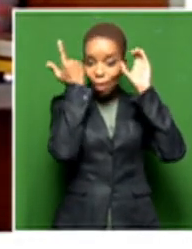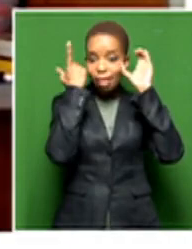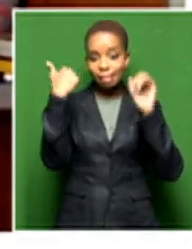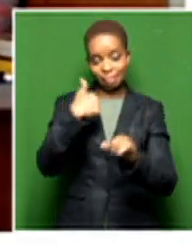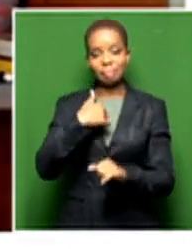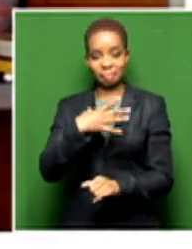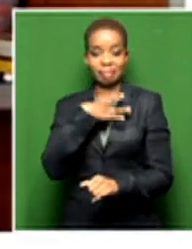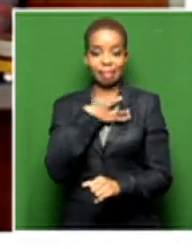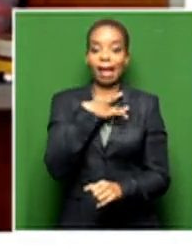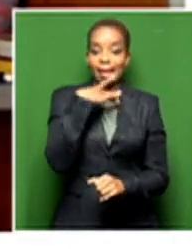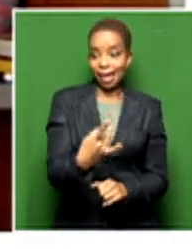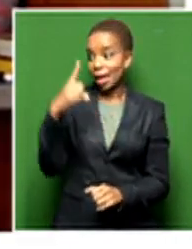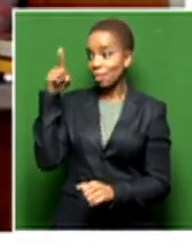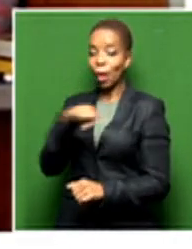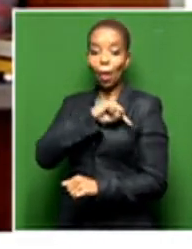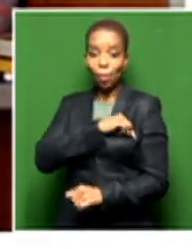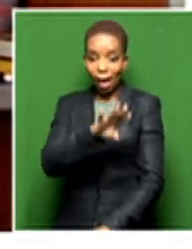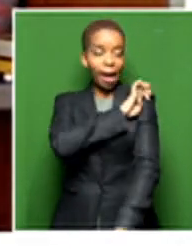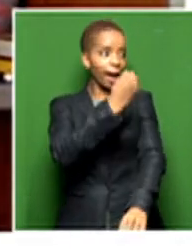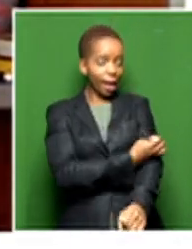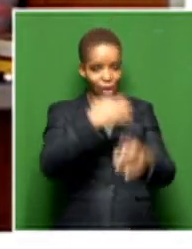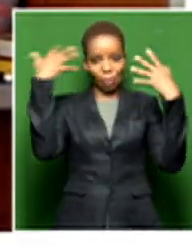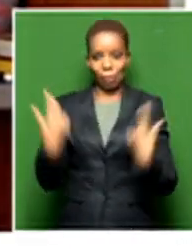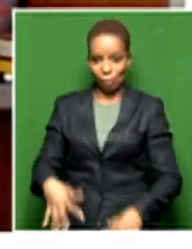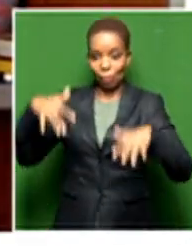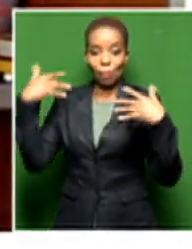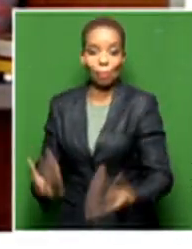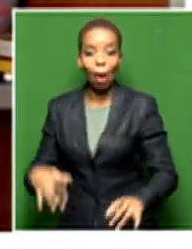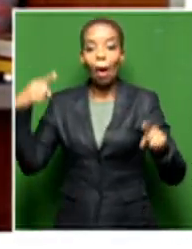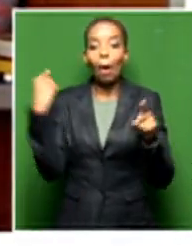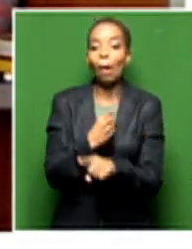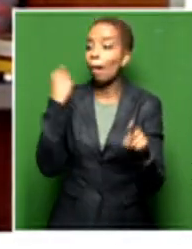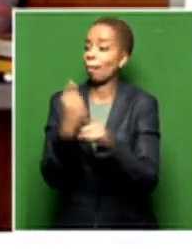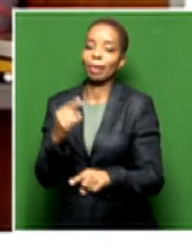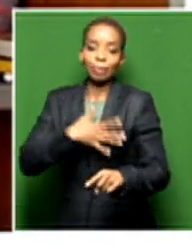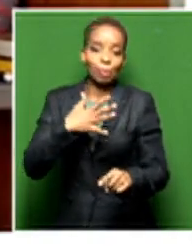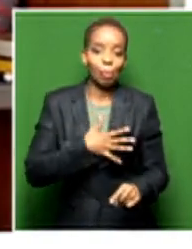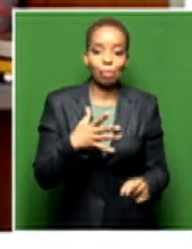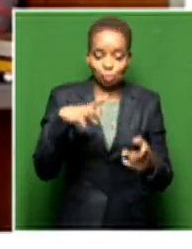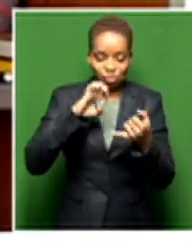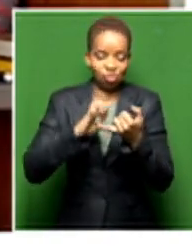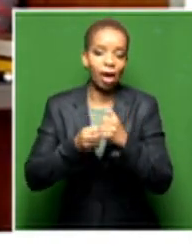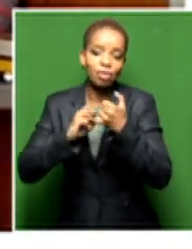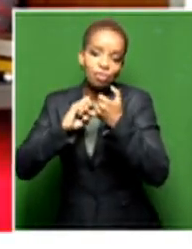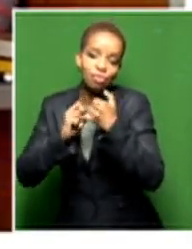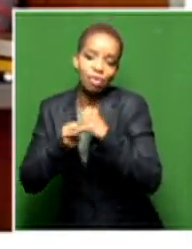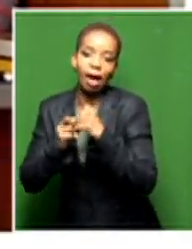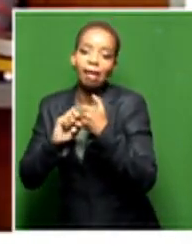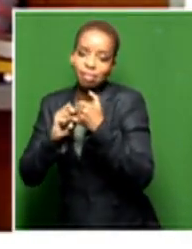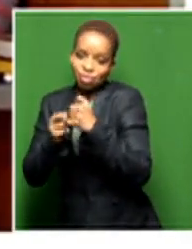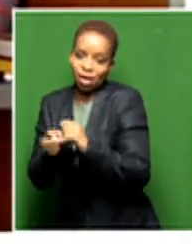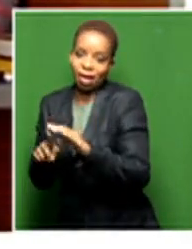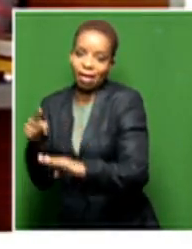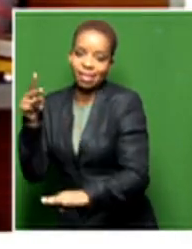lot of fun! She's got a lot of energy! And she always wants to try, and try